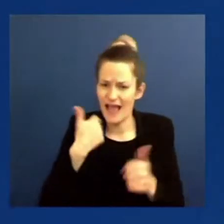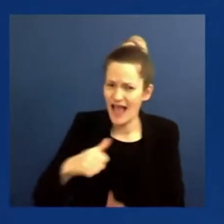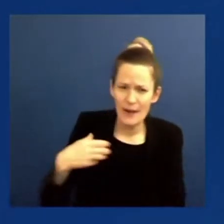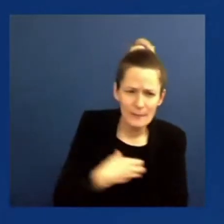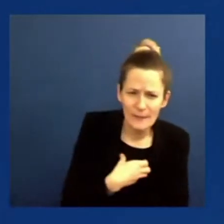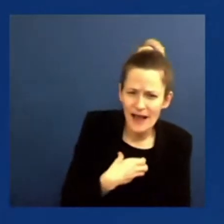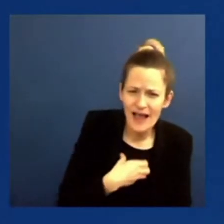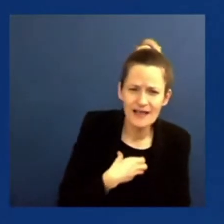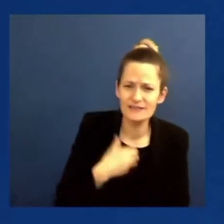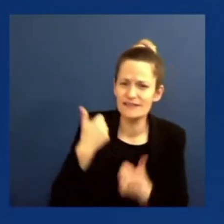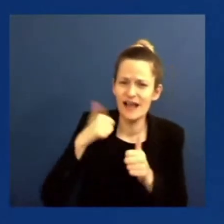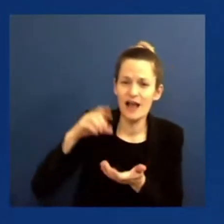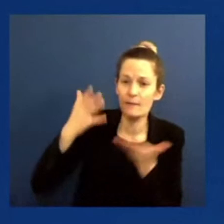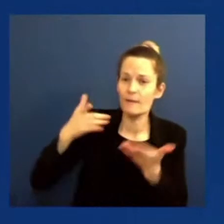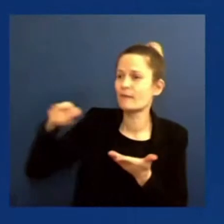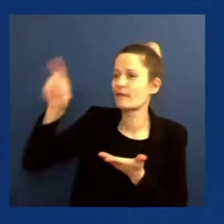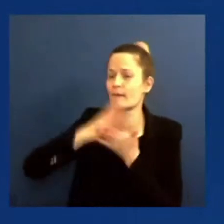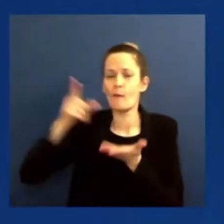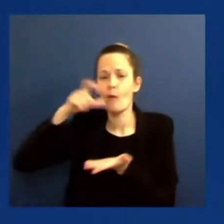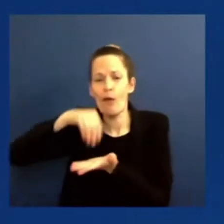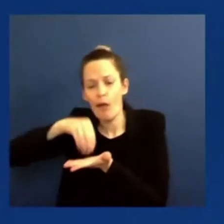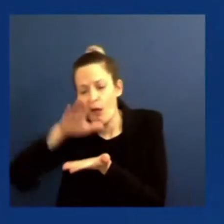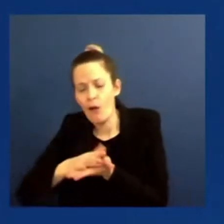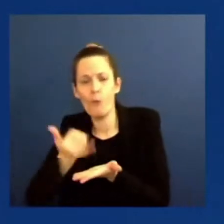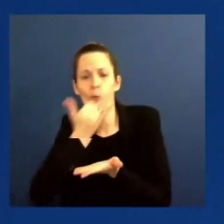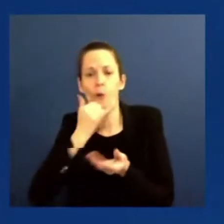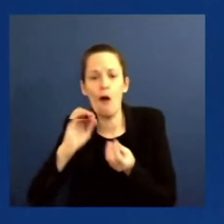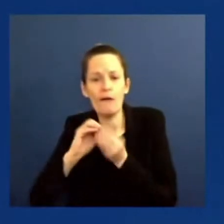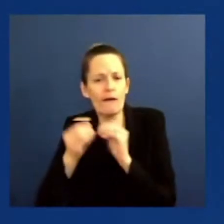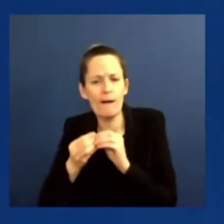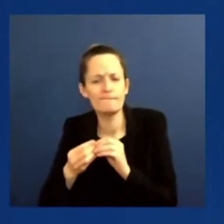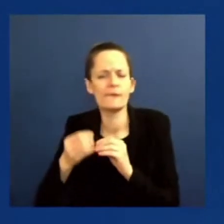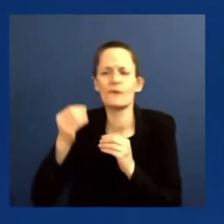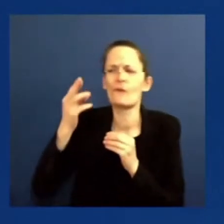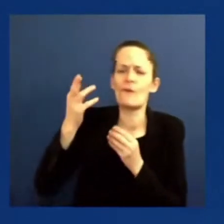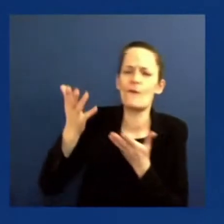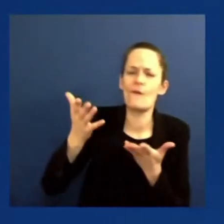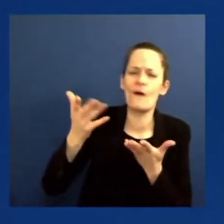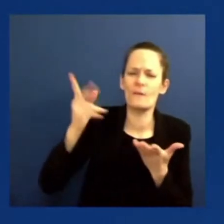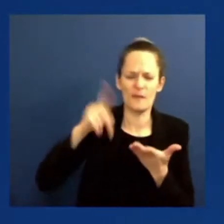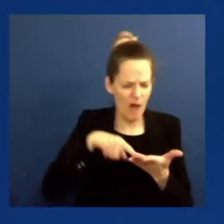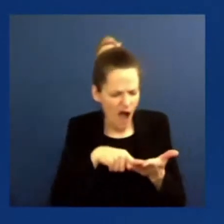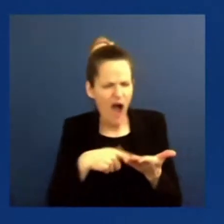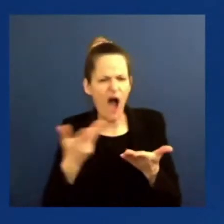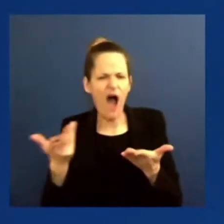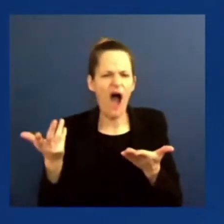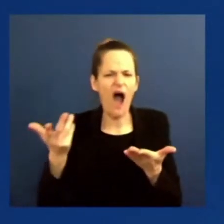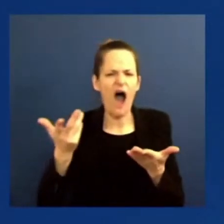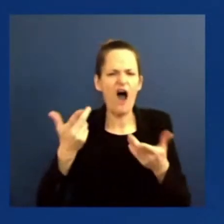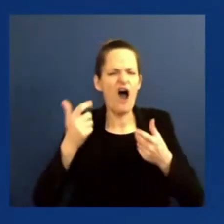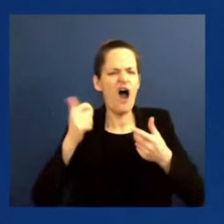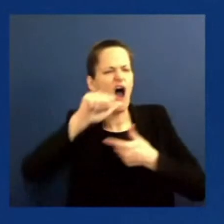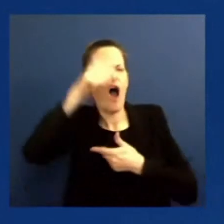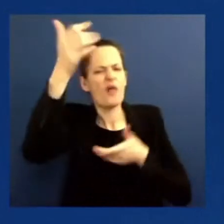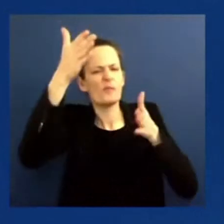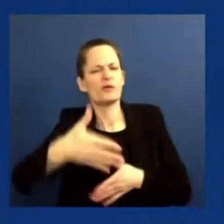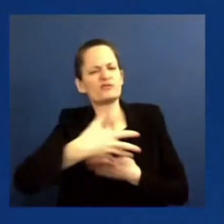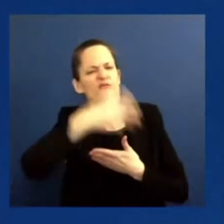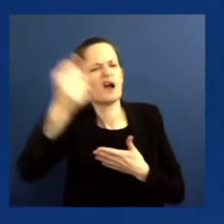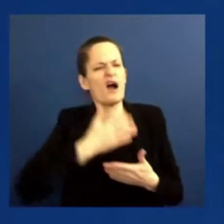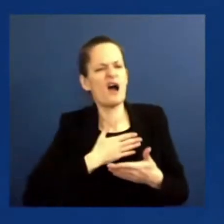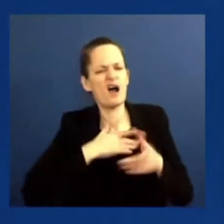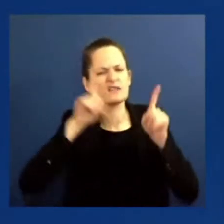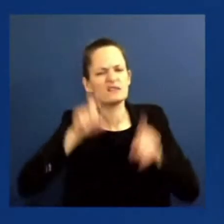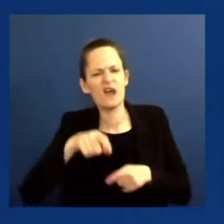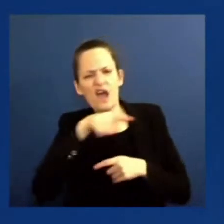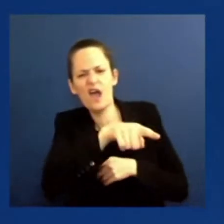up as tests already having been claimed? And more broadly, Dr. Walensky, can you expand a little bit more on what you said, how we're seeing